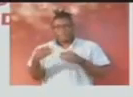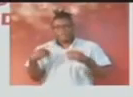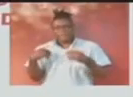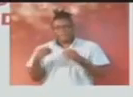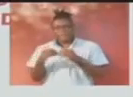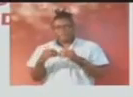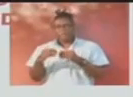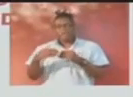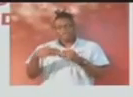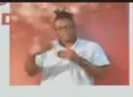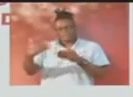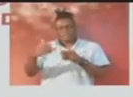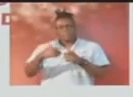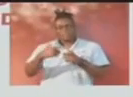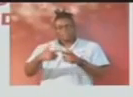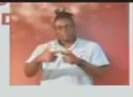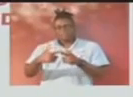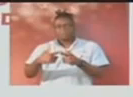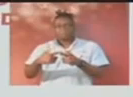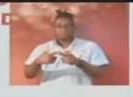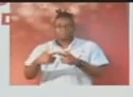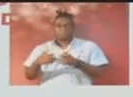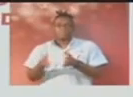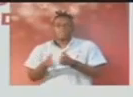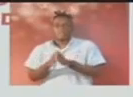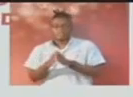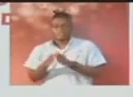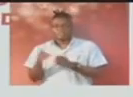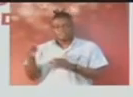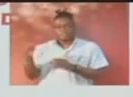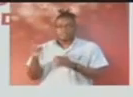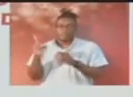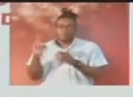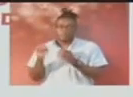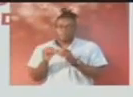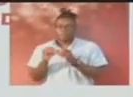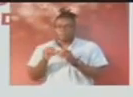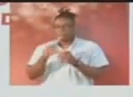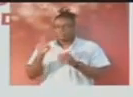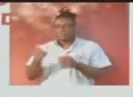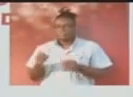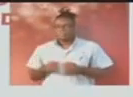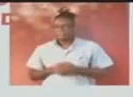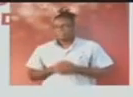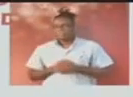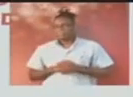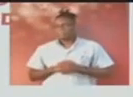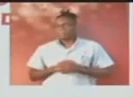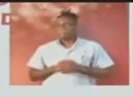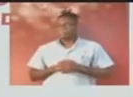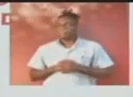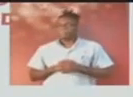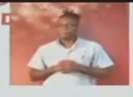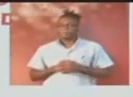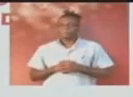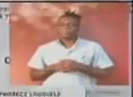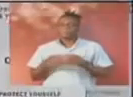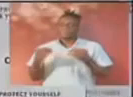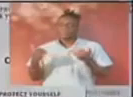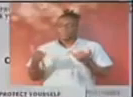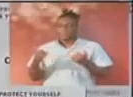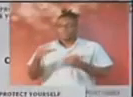on the time, we will allow 1 additional questions from media personnel. We now begin with CL